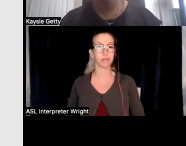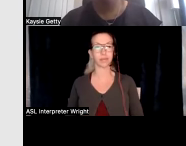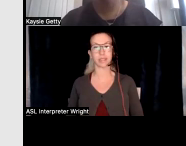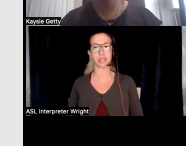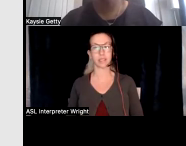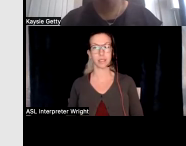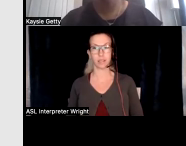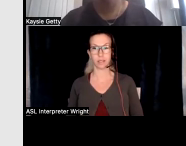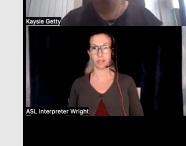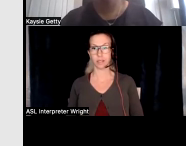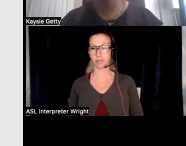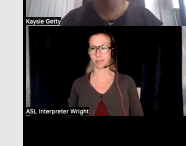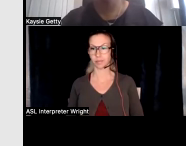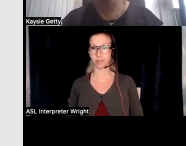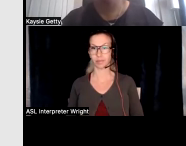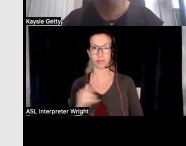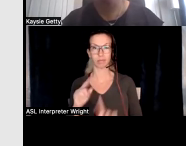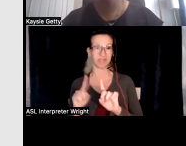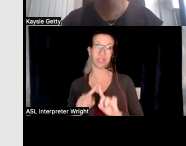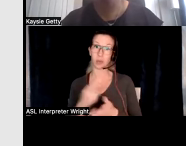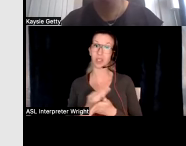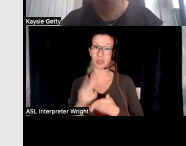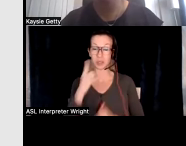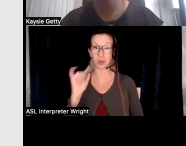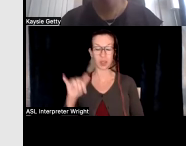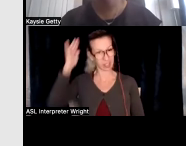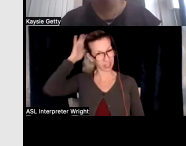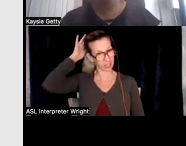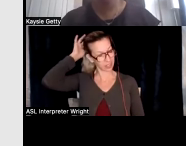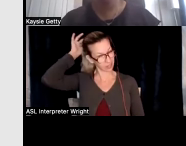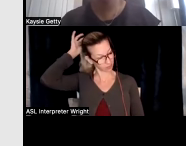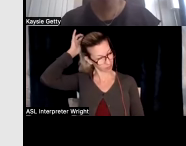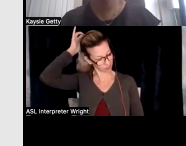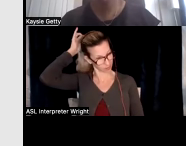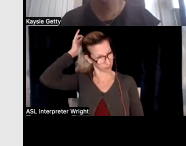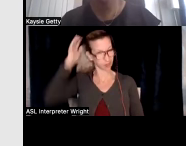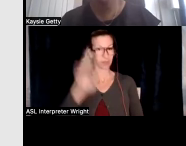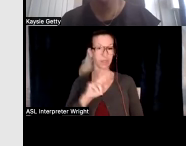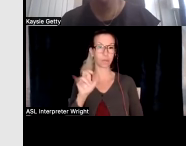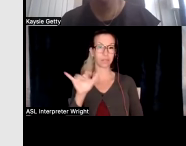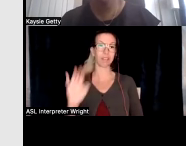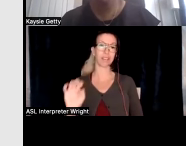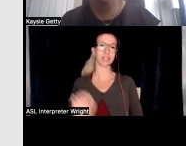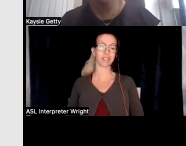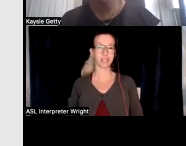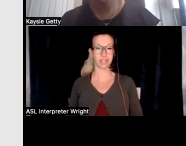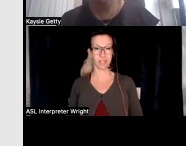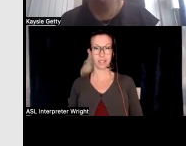We have lots of resources about adolescent development, resilience.